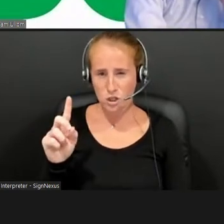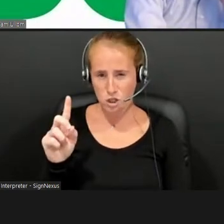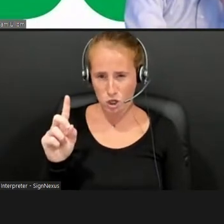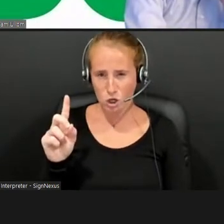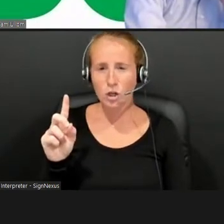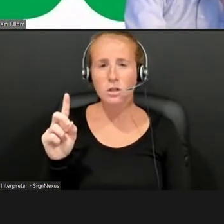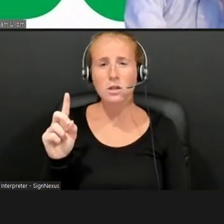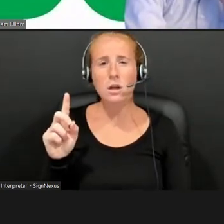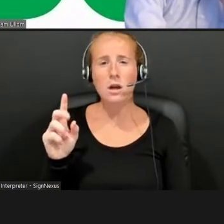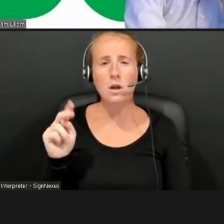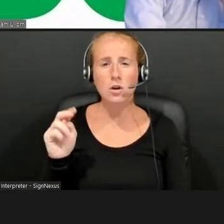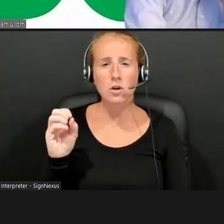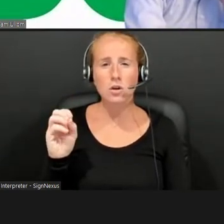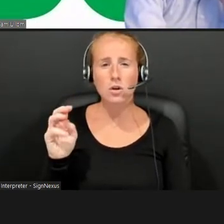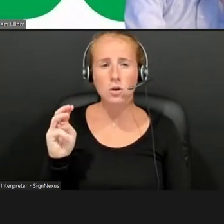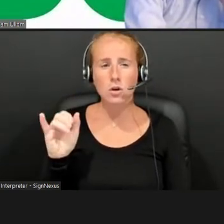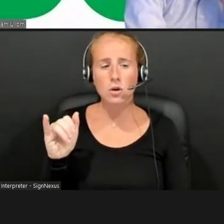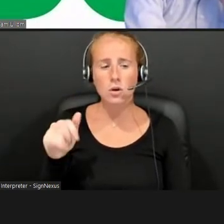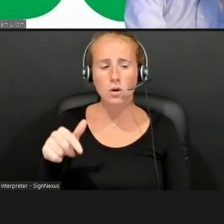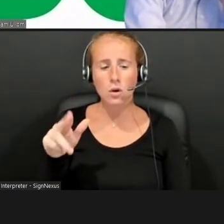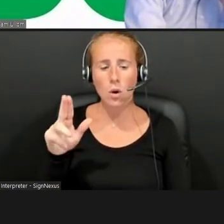Nomi Castillo